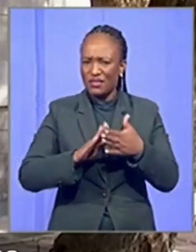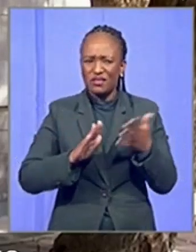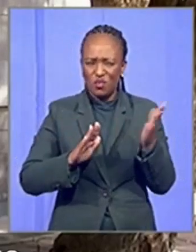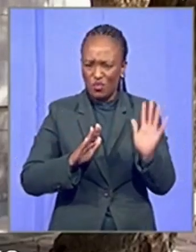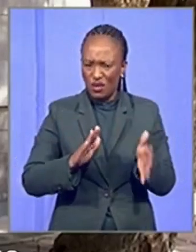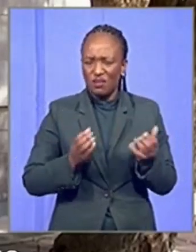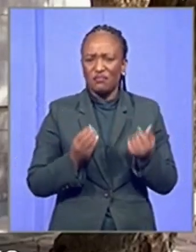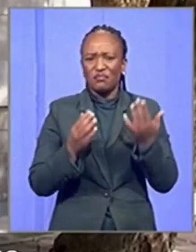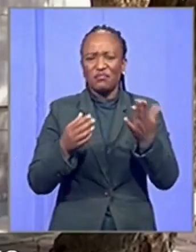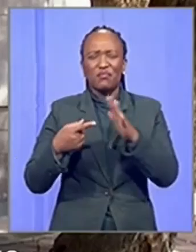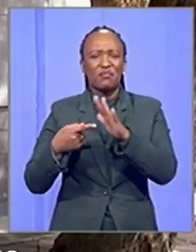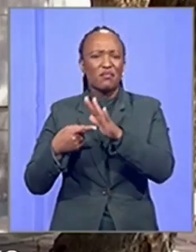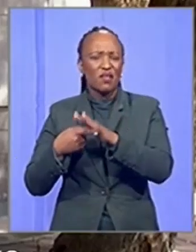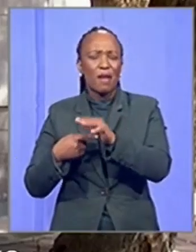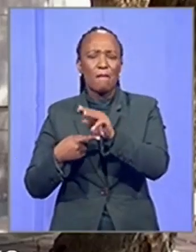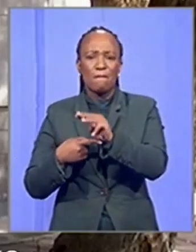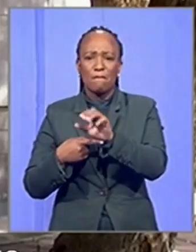ba Melodini